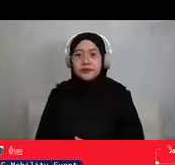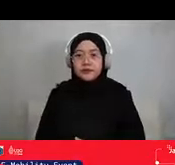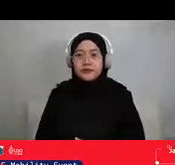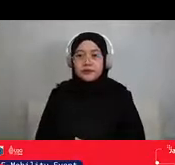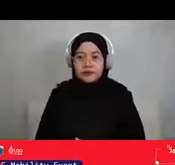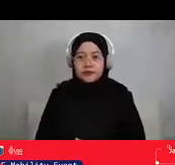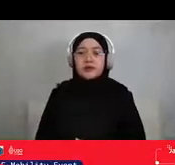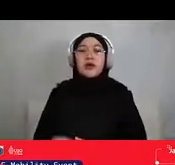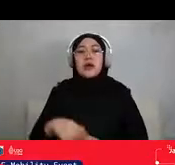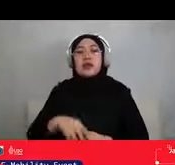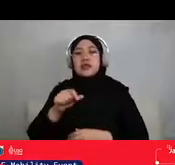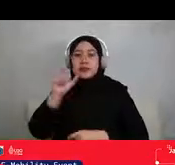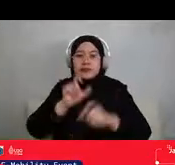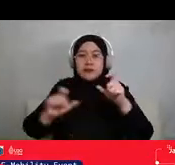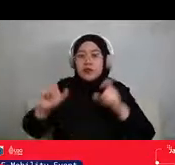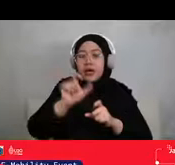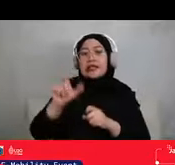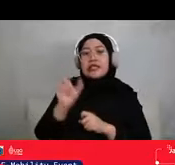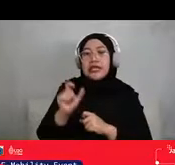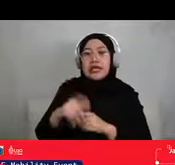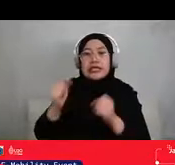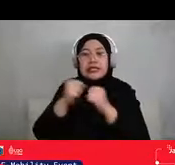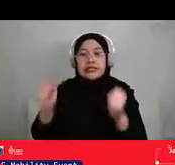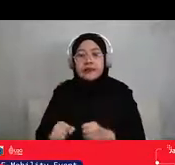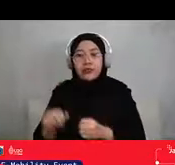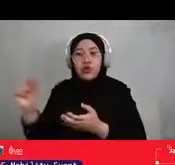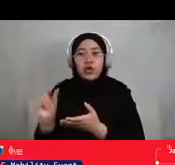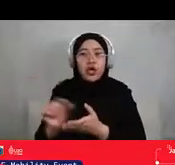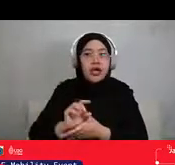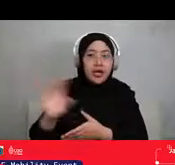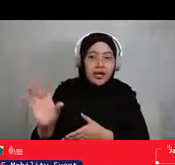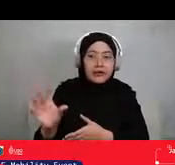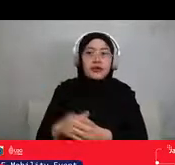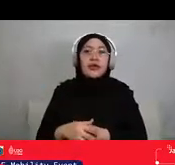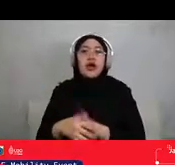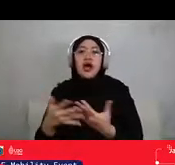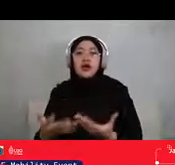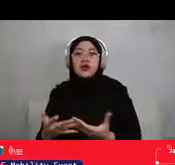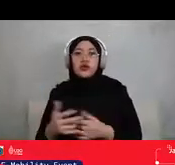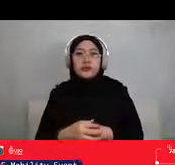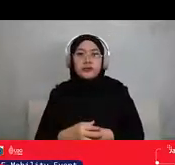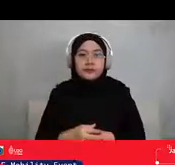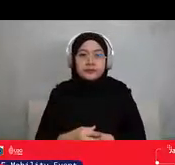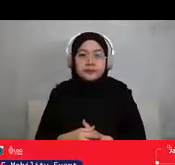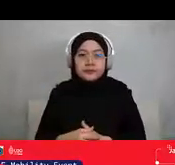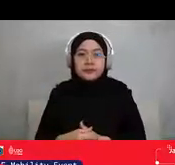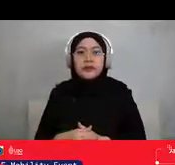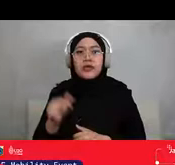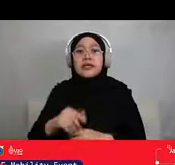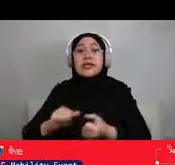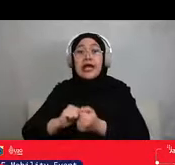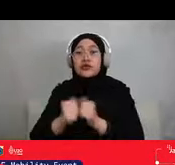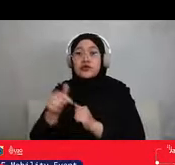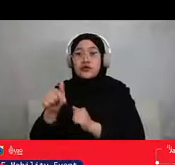business models. So we start with the first one, which is the pay-as-you-save model or the PAYS model. So in this case, what